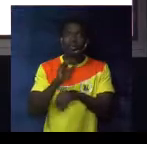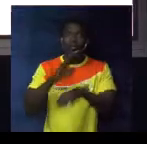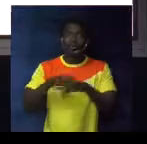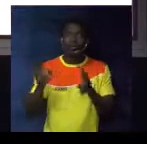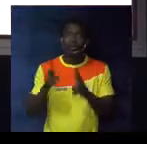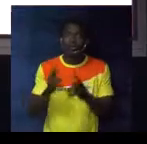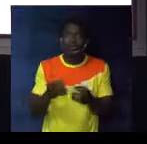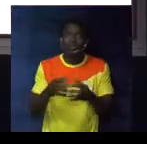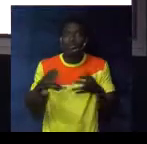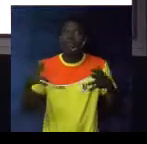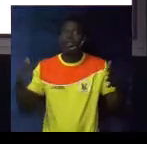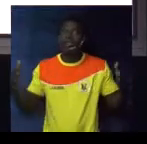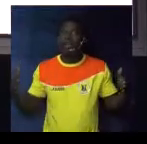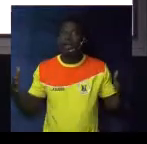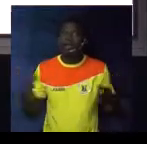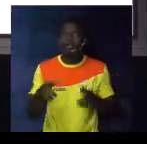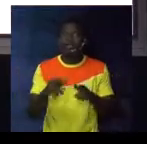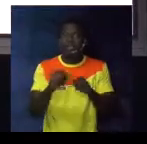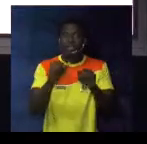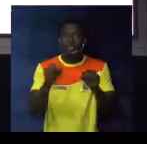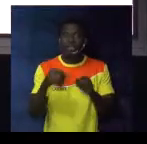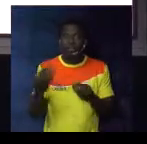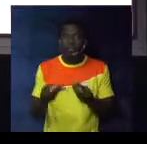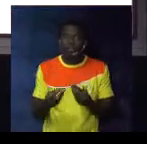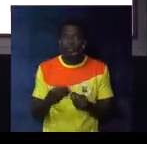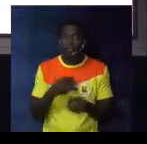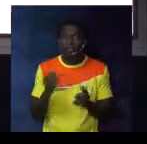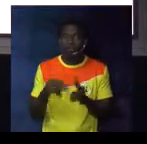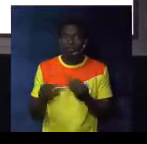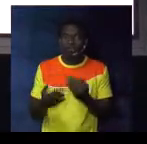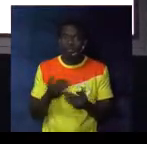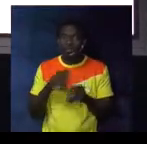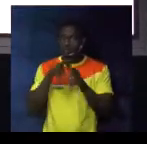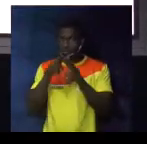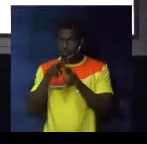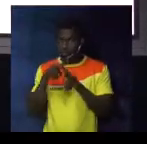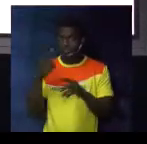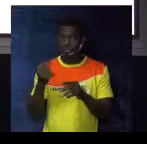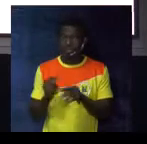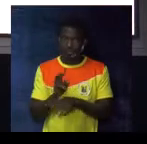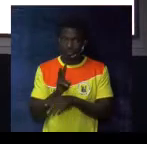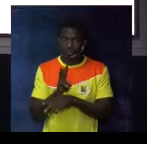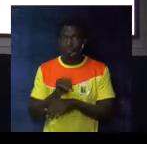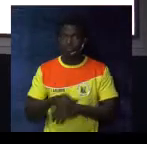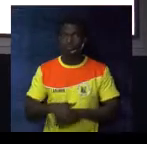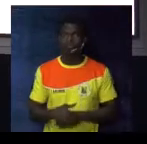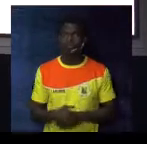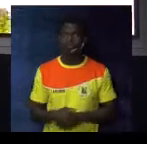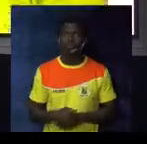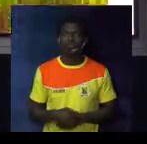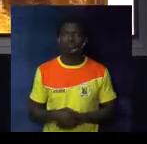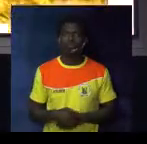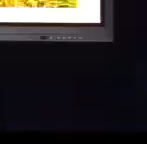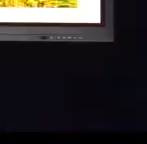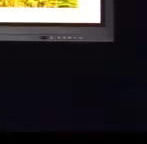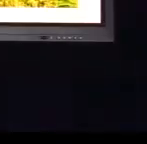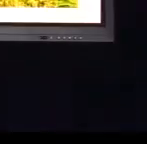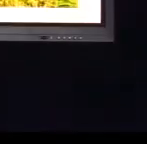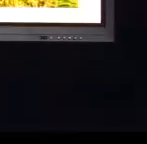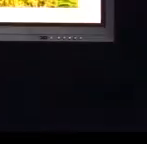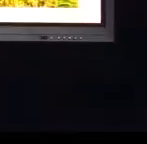work on a very large area of land, and that is very easy. Watch the video.